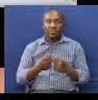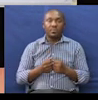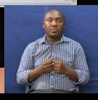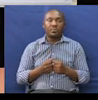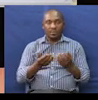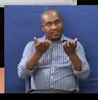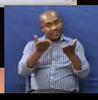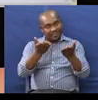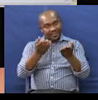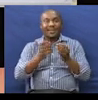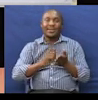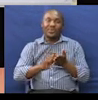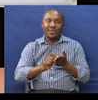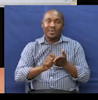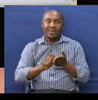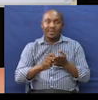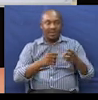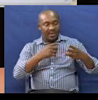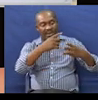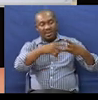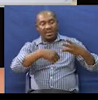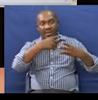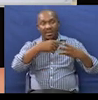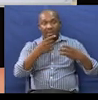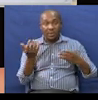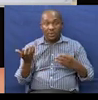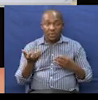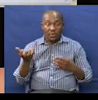Dear students, the three mentioned social